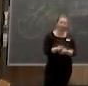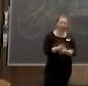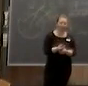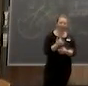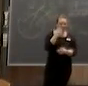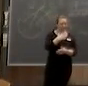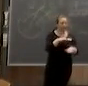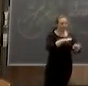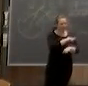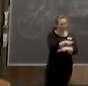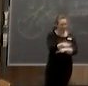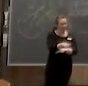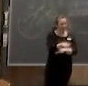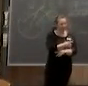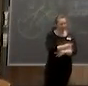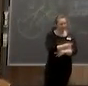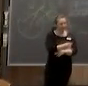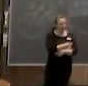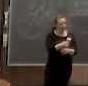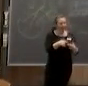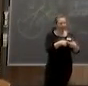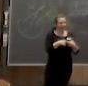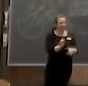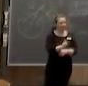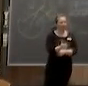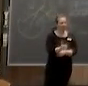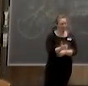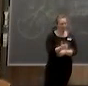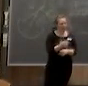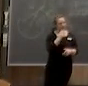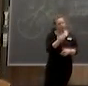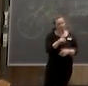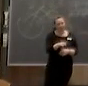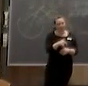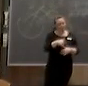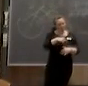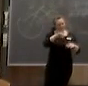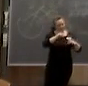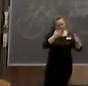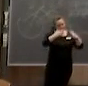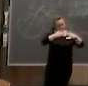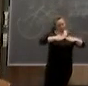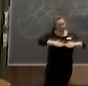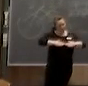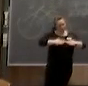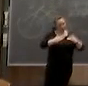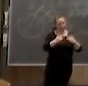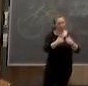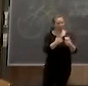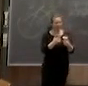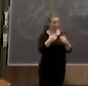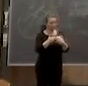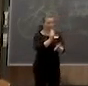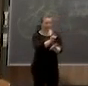the managers in DHL, they are relatable, and that's why it becomes less hierarchical, but I guess your